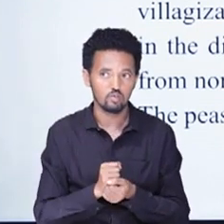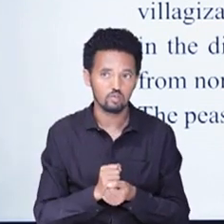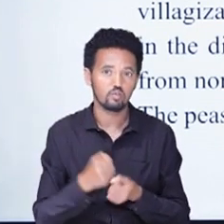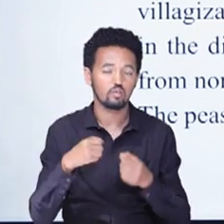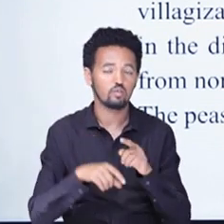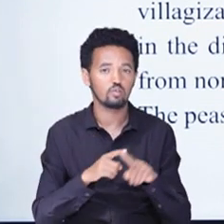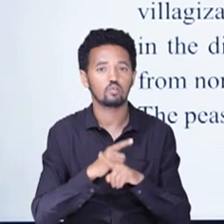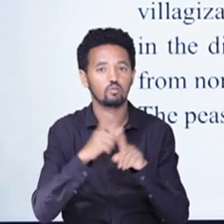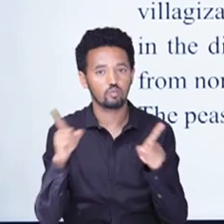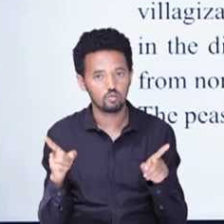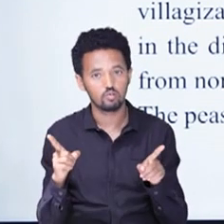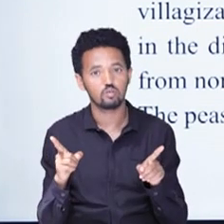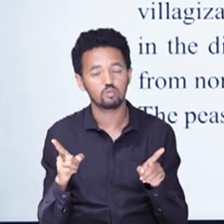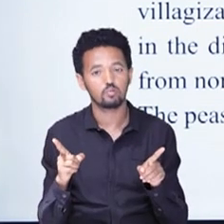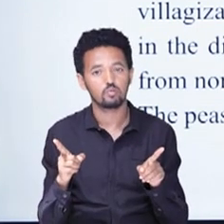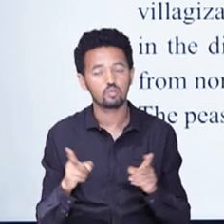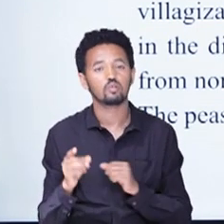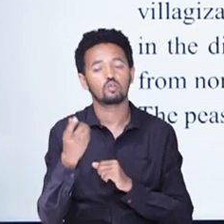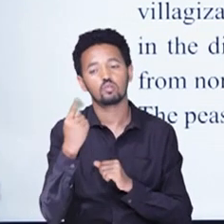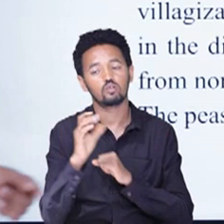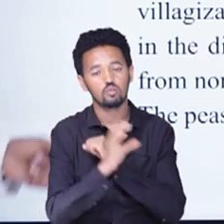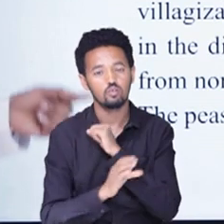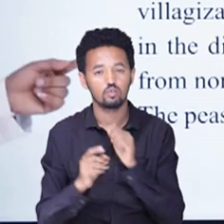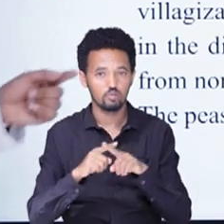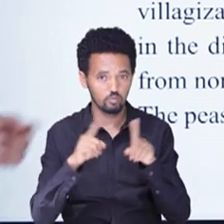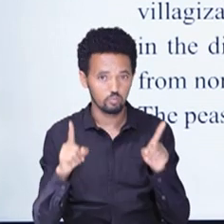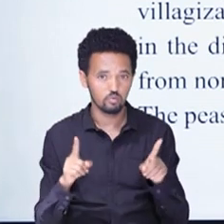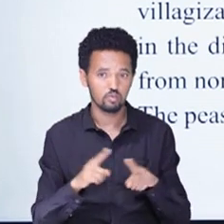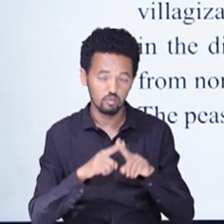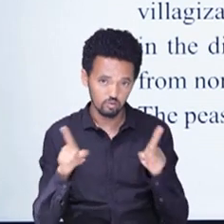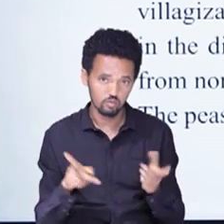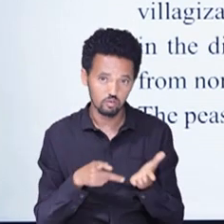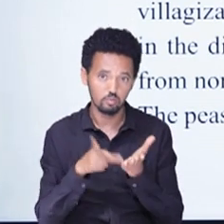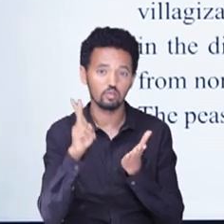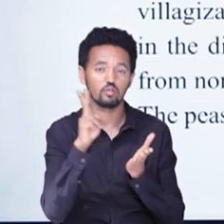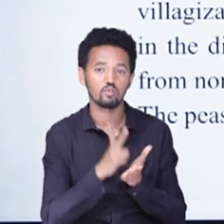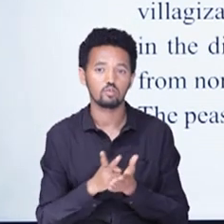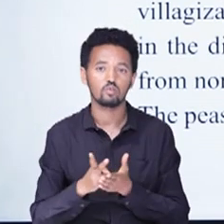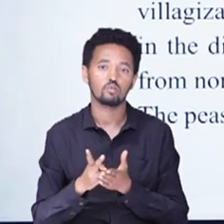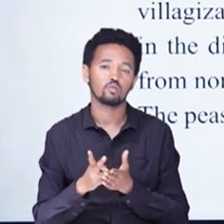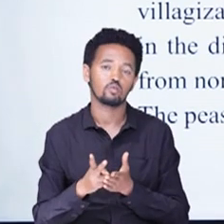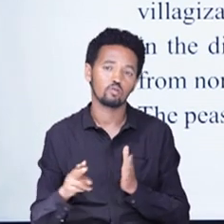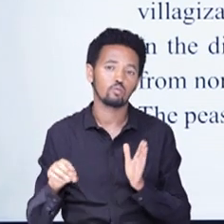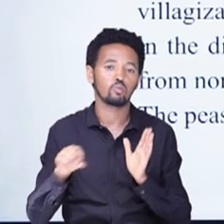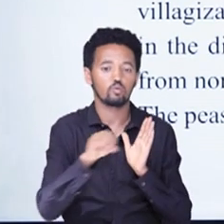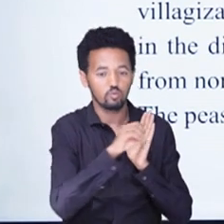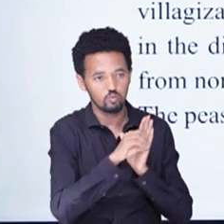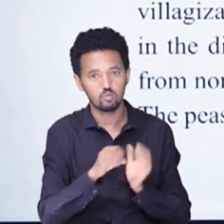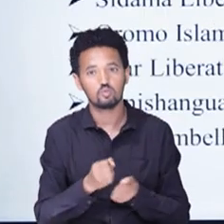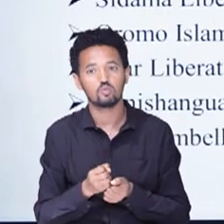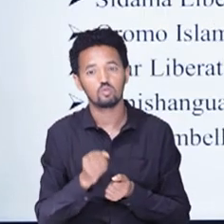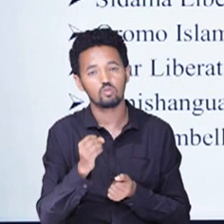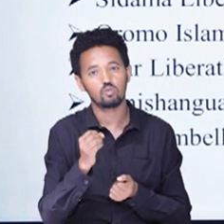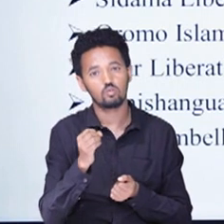the different part of the country, but different peasants opposed the resettlement